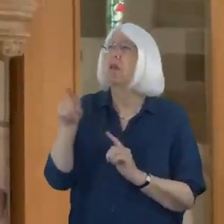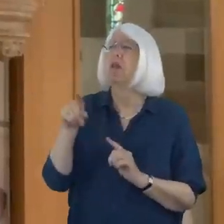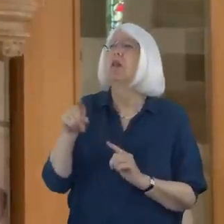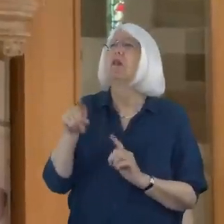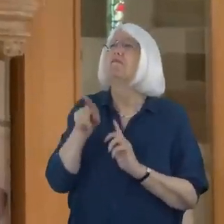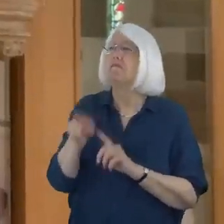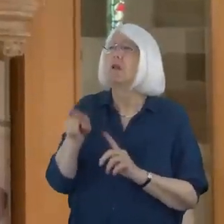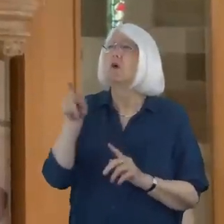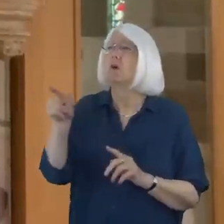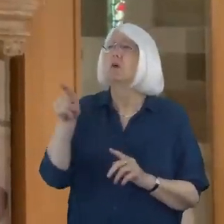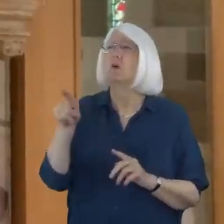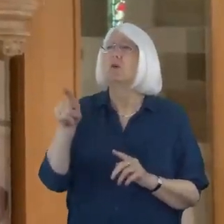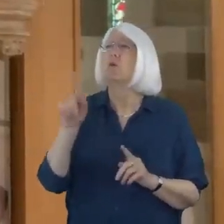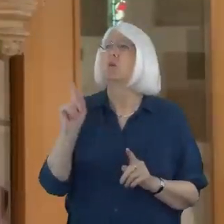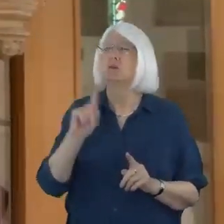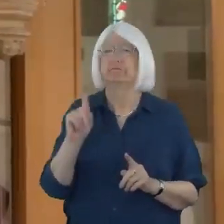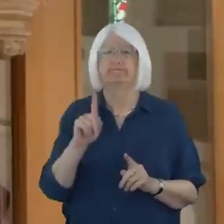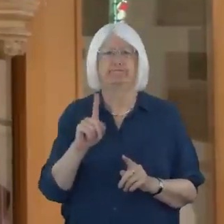neighbours.